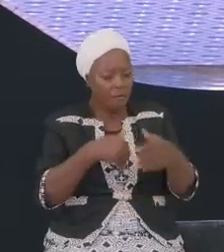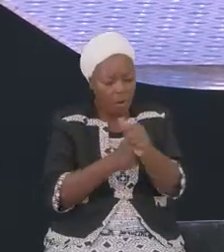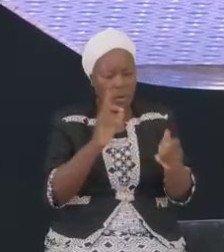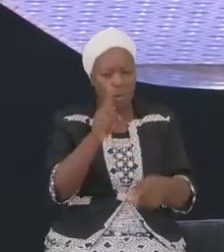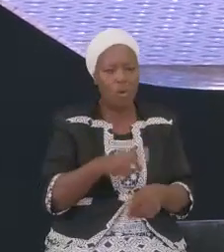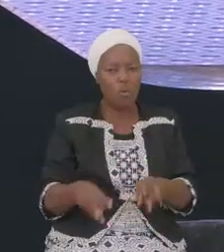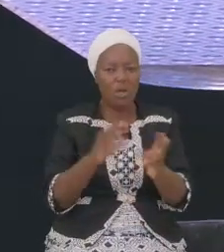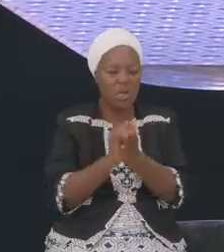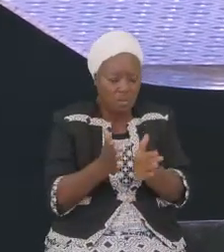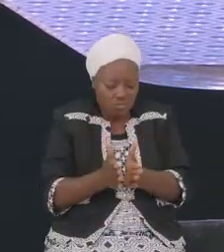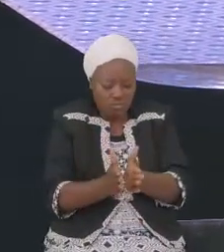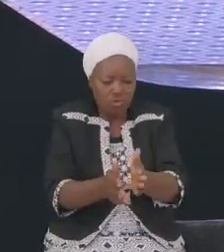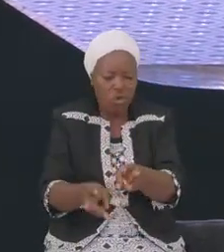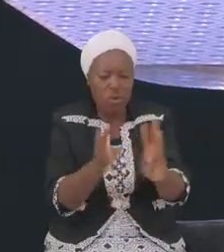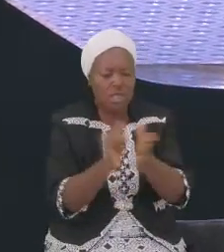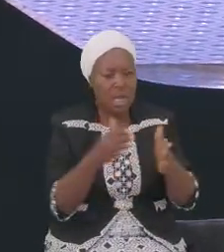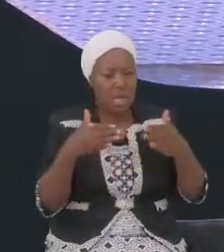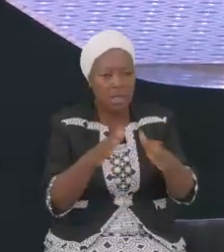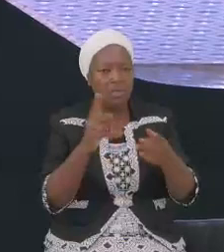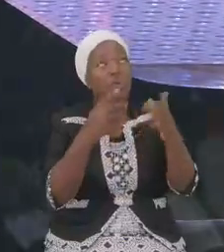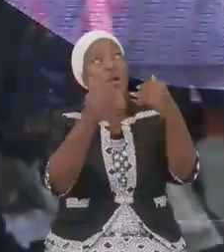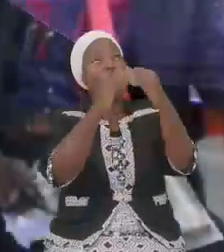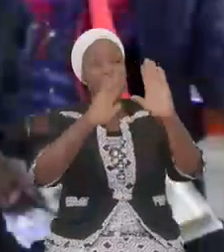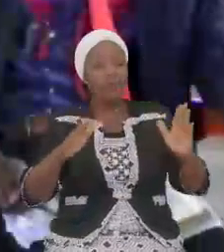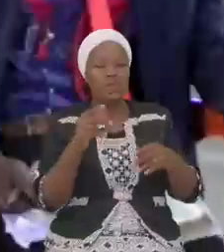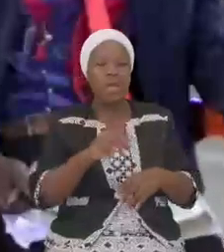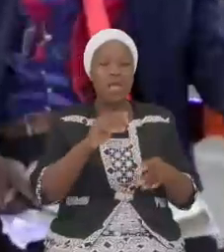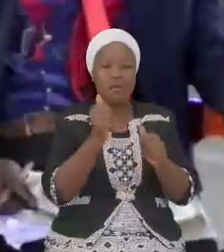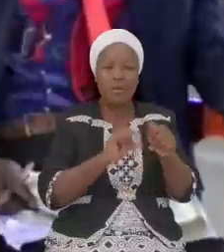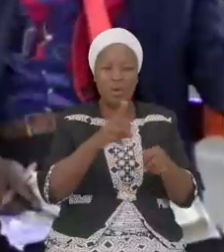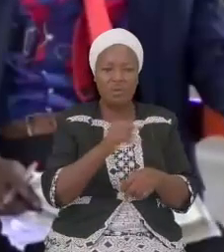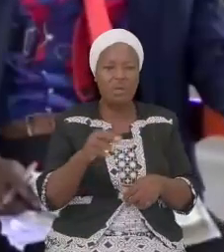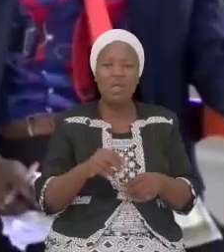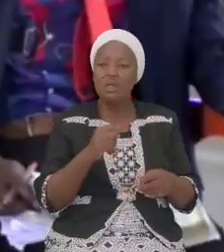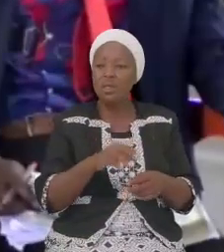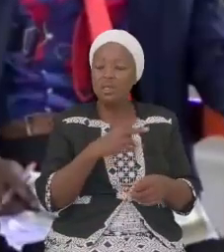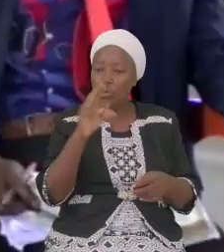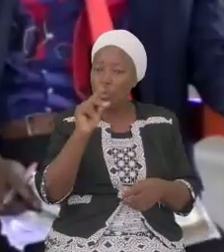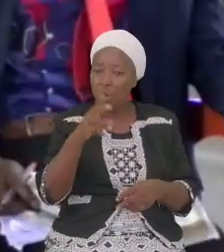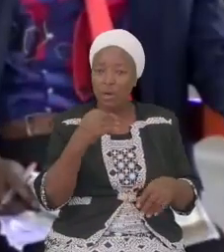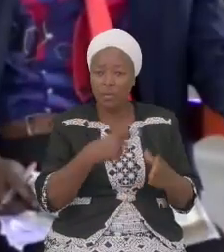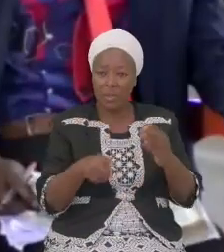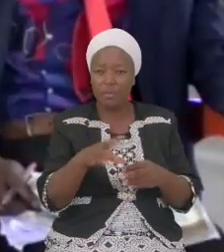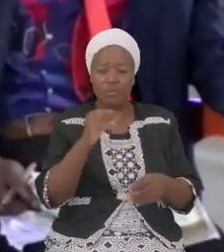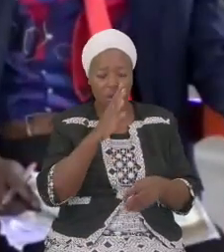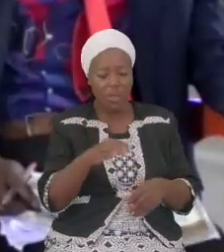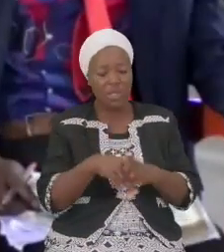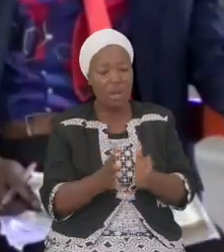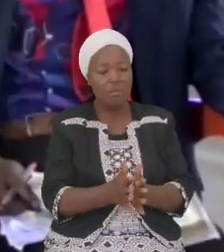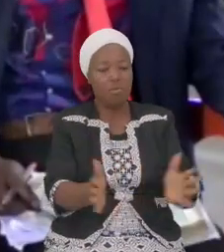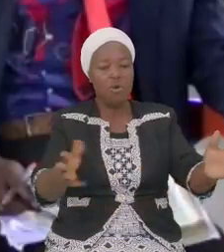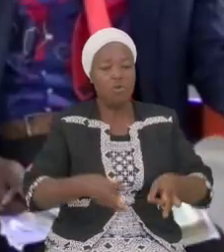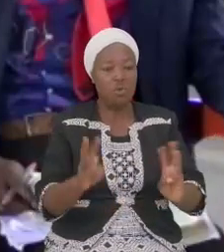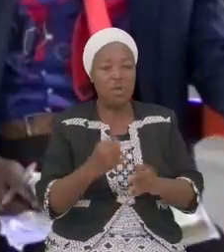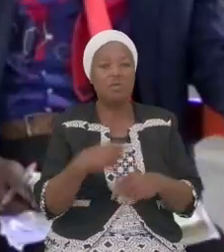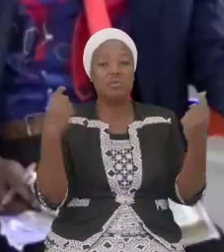the narrow way that leads to heaven. None of them will be in the broad way of sinfulness,